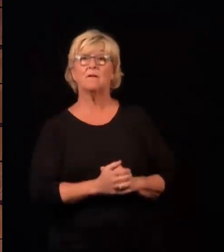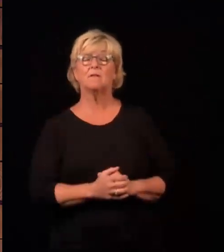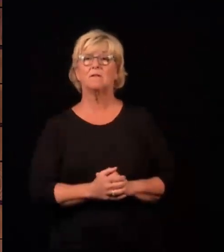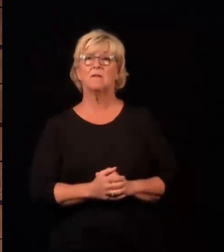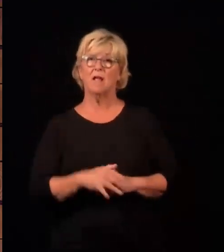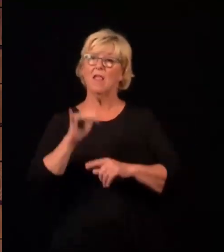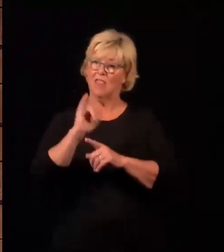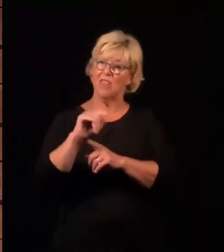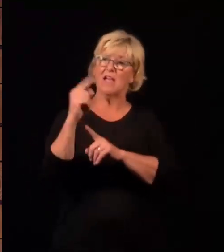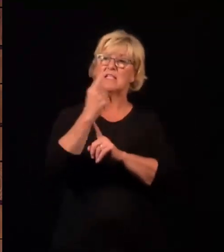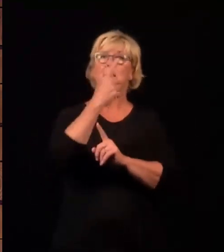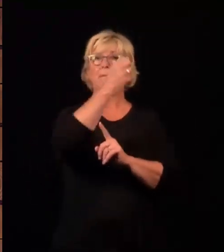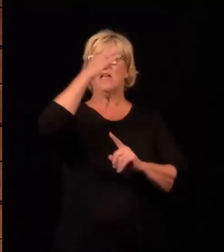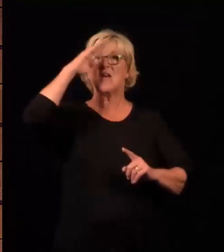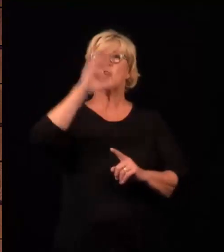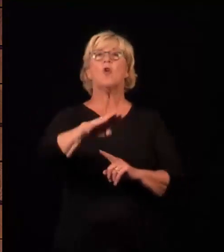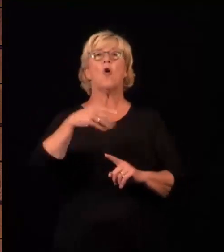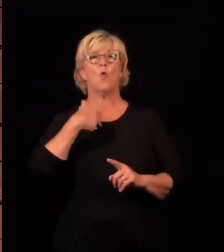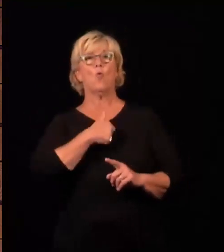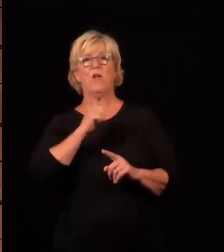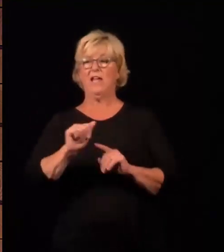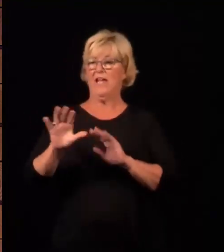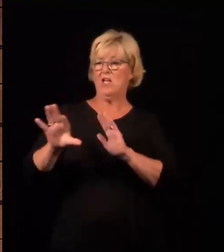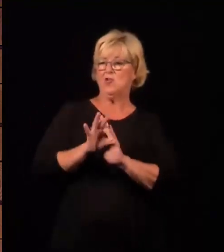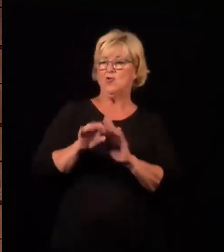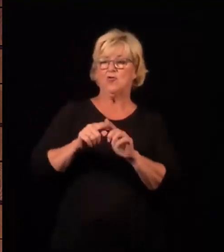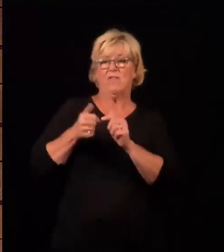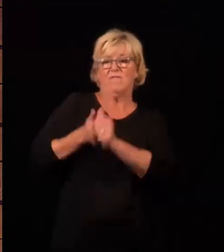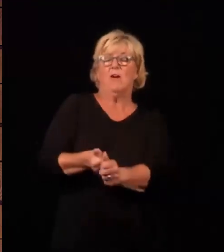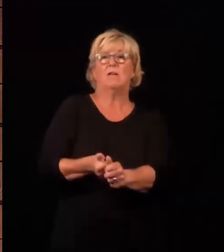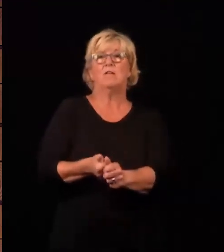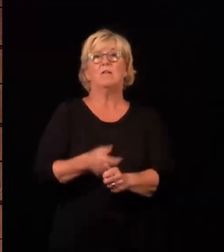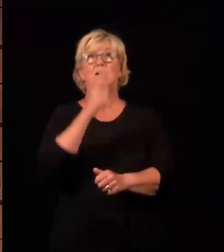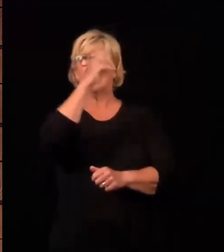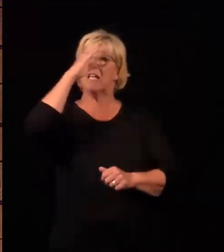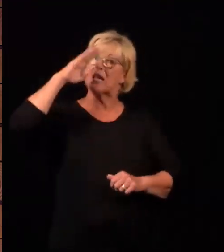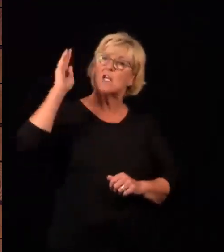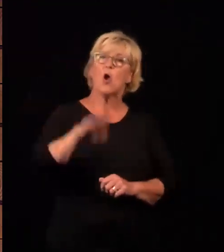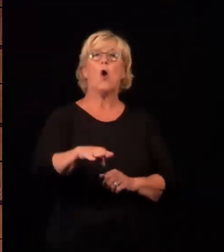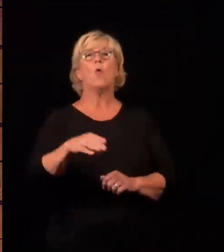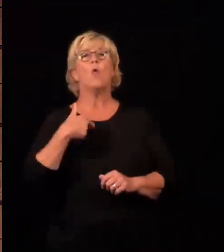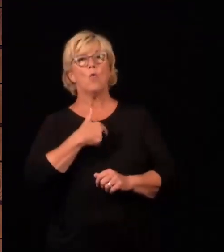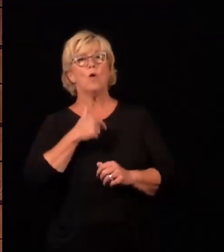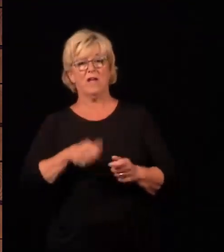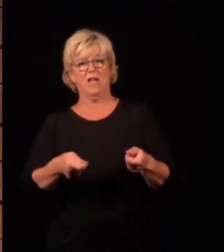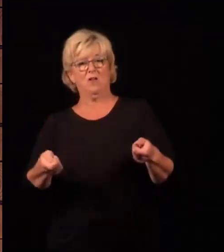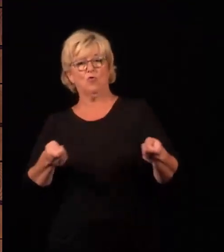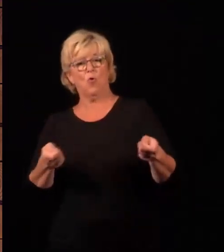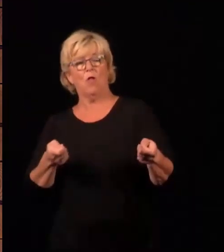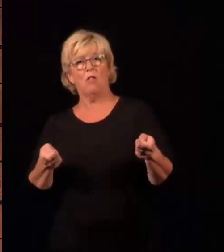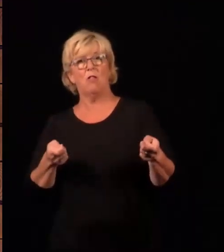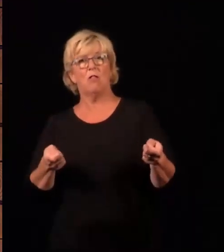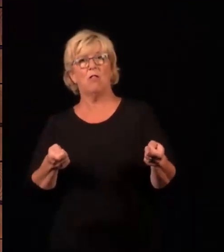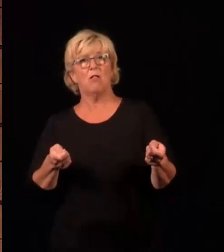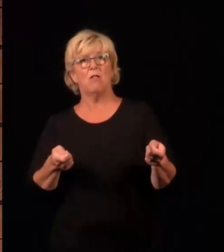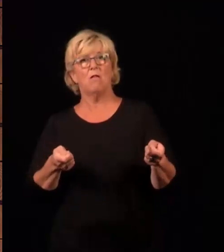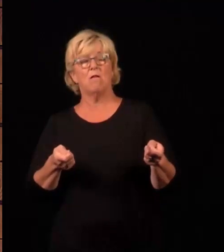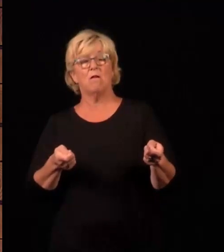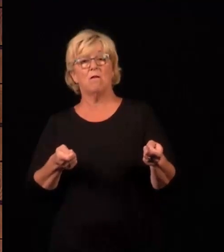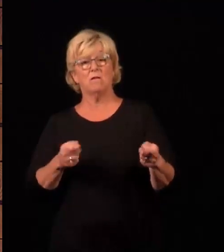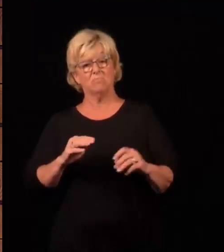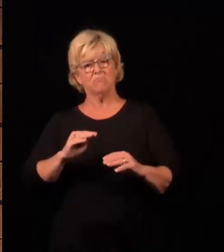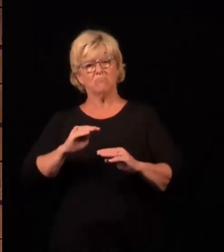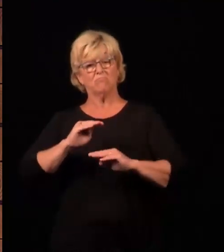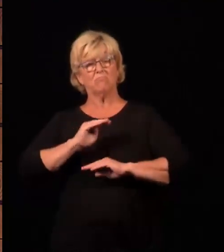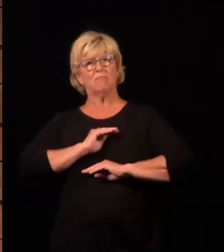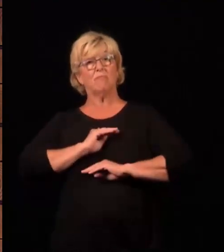is something that He knows we can choose to do, that He knows we can control.